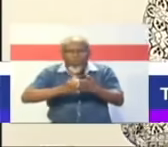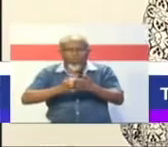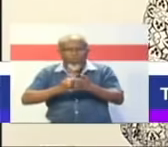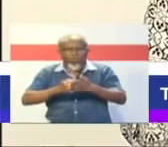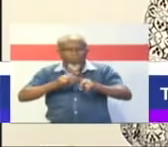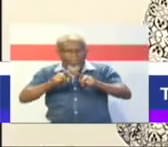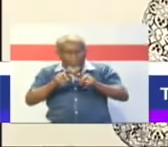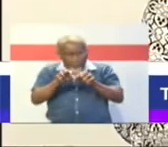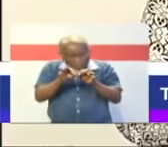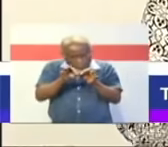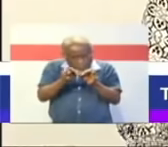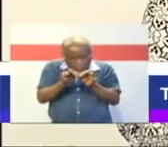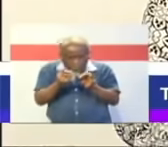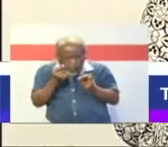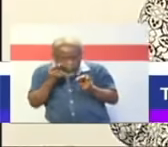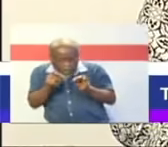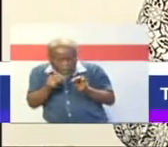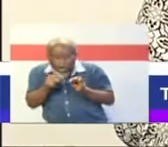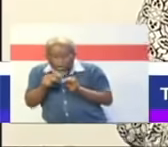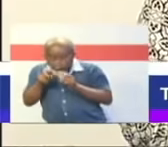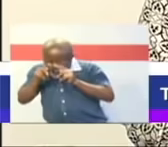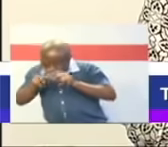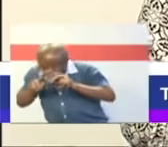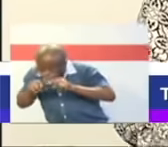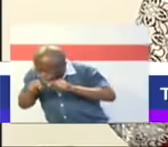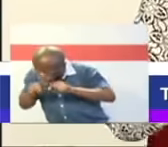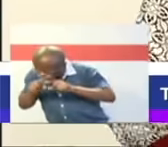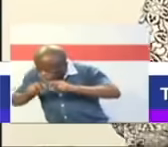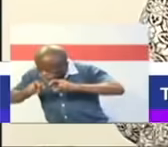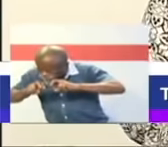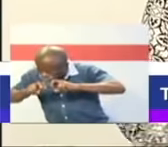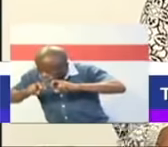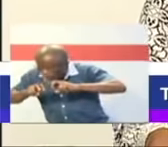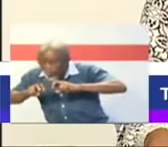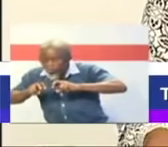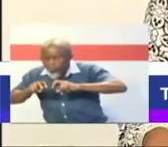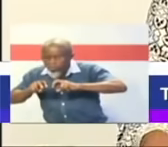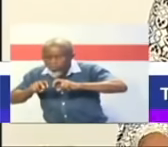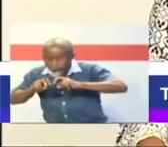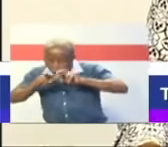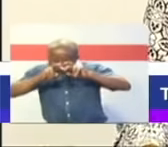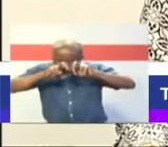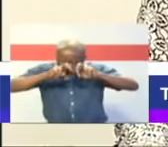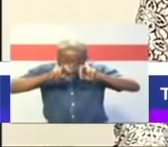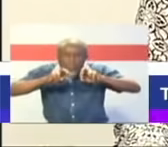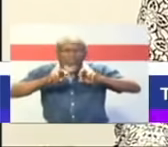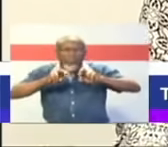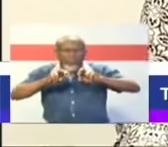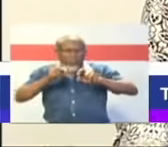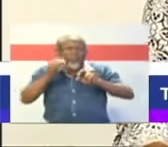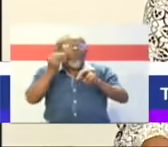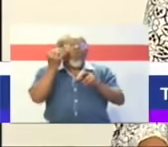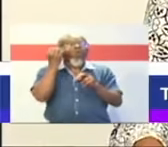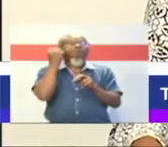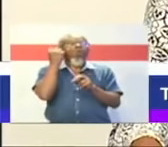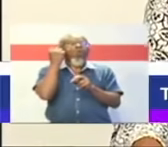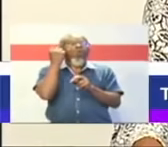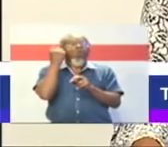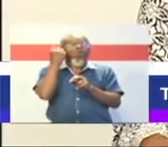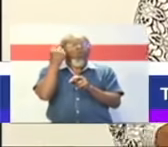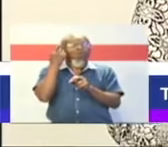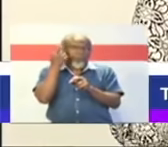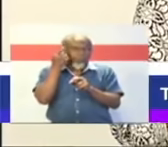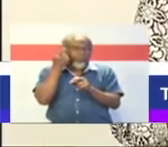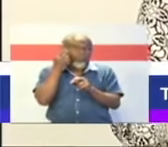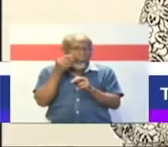more certain you are about what lineage it is and whether it's a variant of concern or not. Sometimes samples are not of sufficient quality